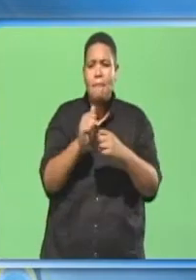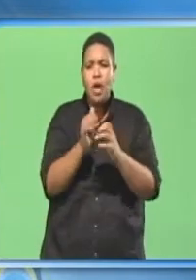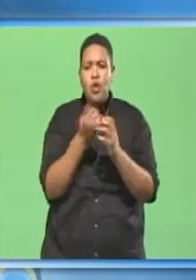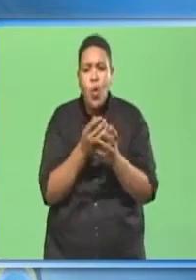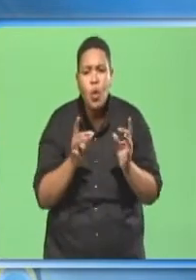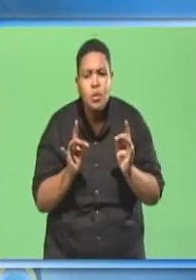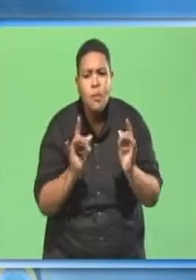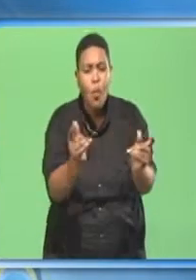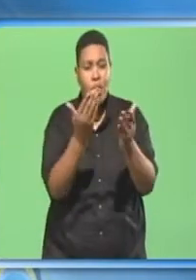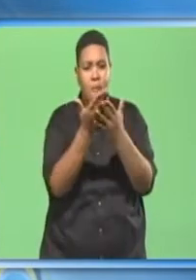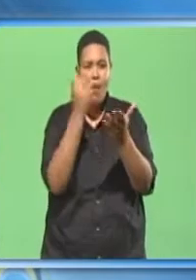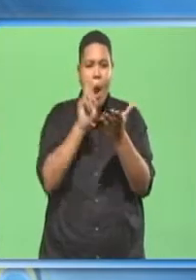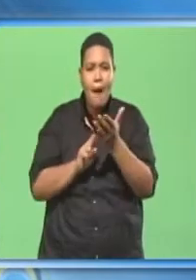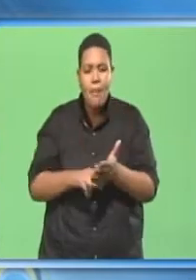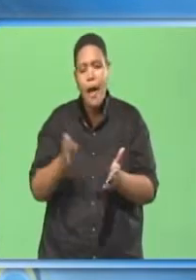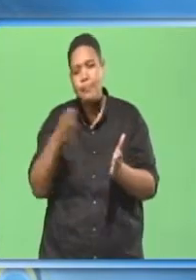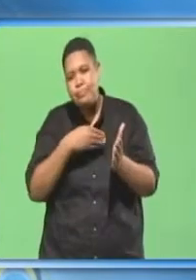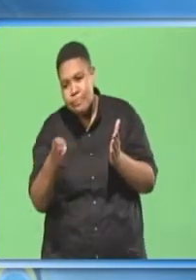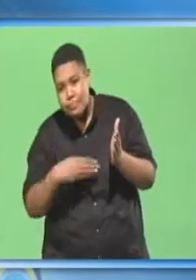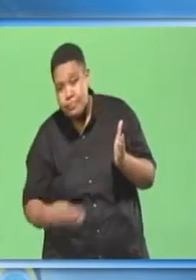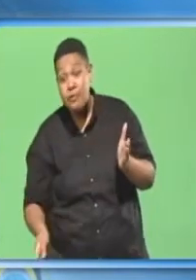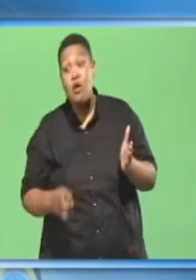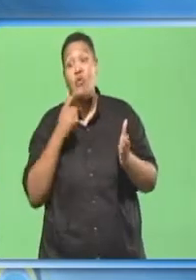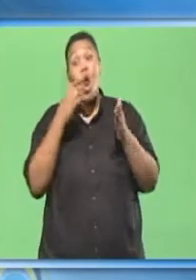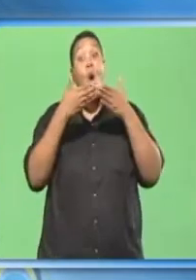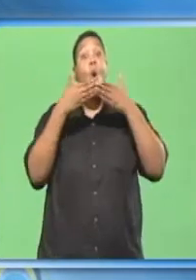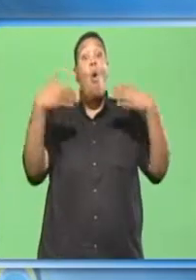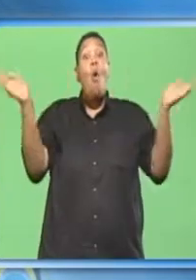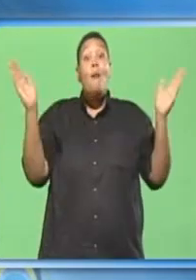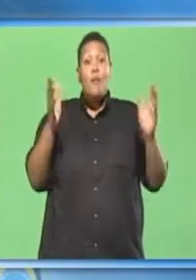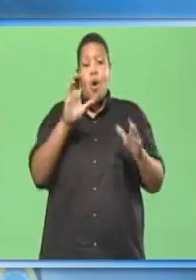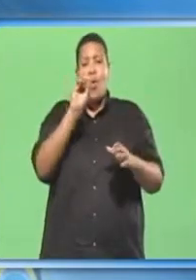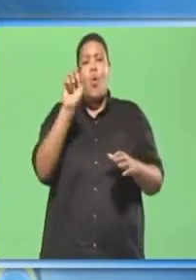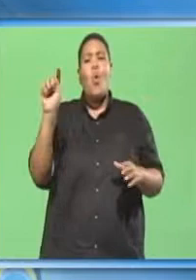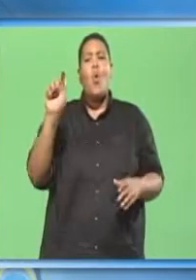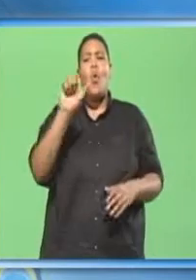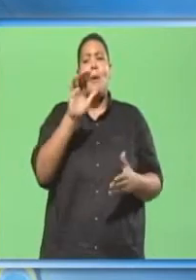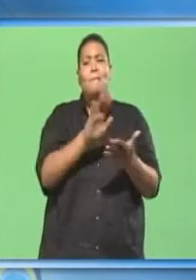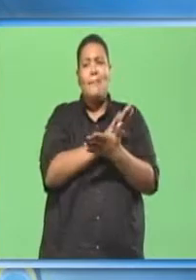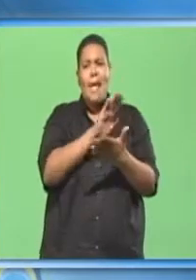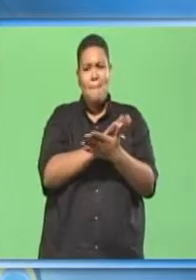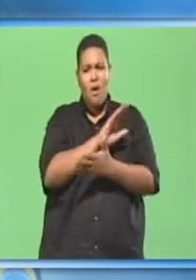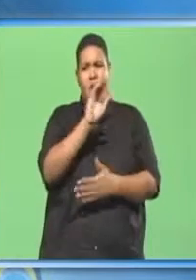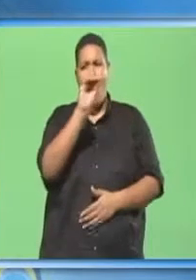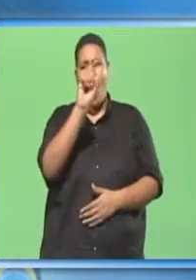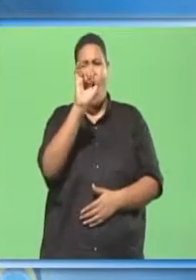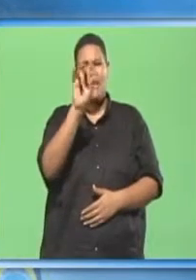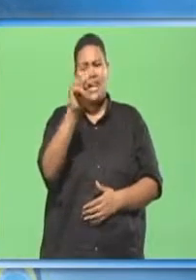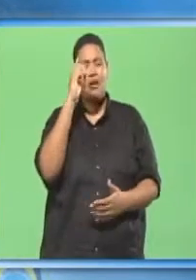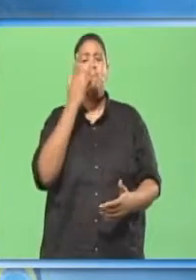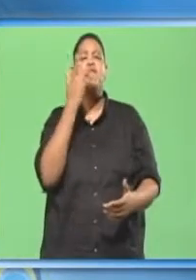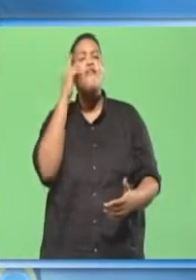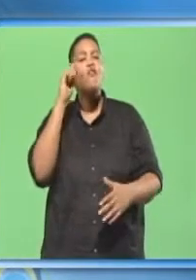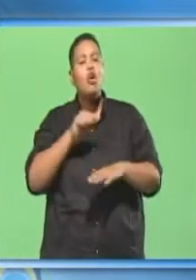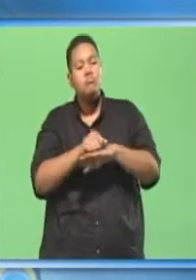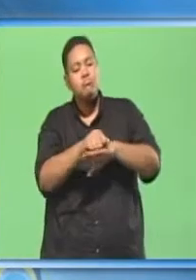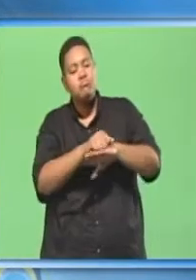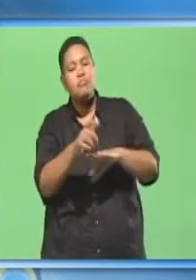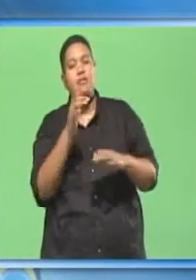before applying any finish. Open coat aluminum oxide paper is generally preferred for sanding